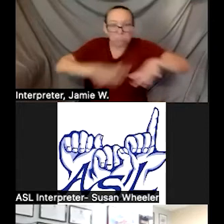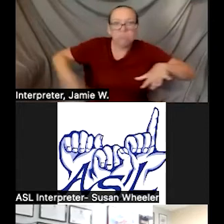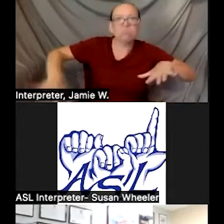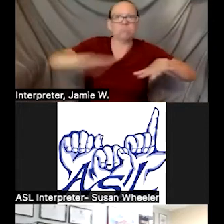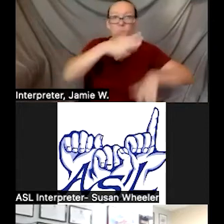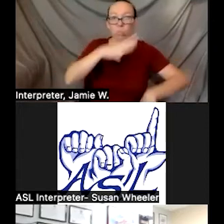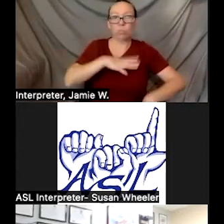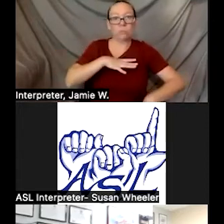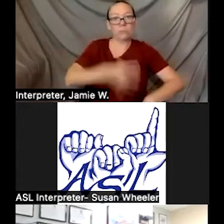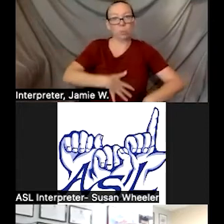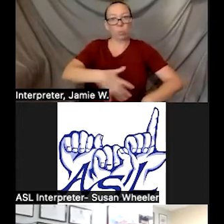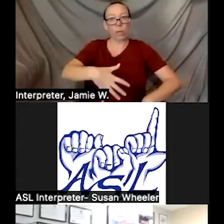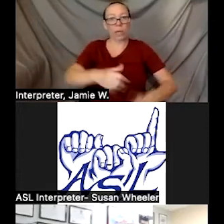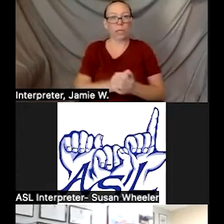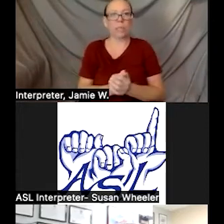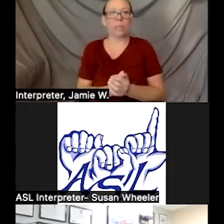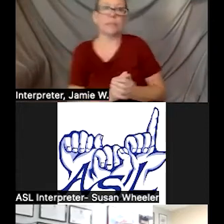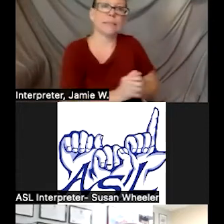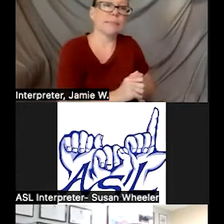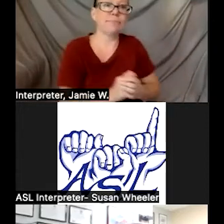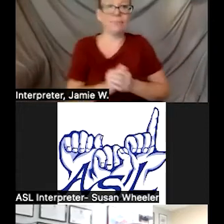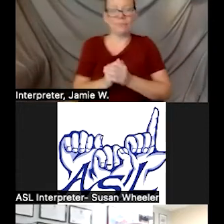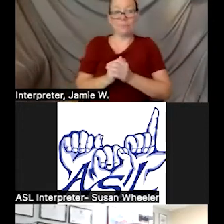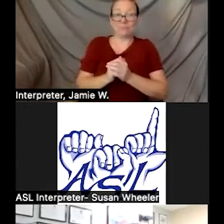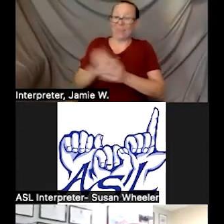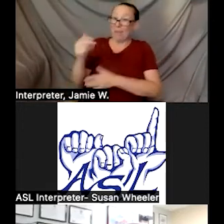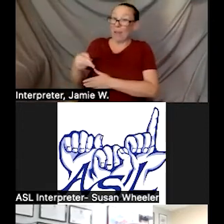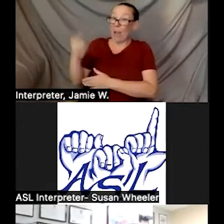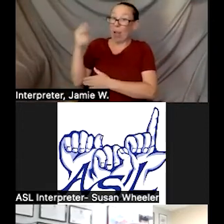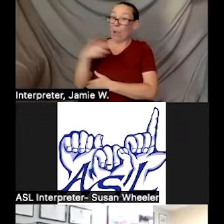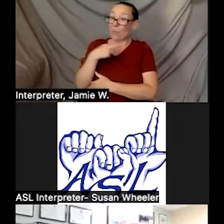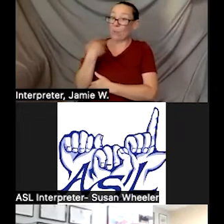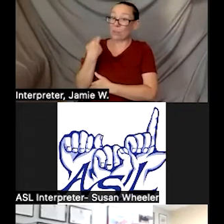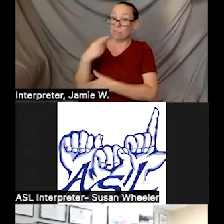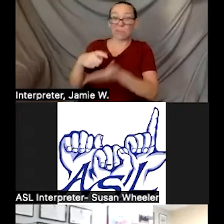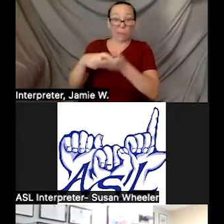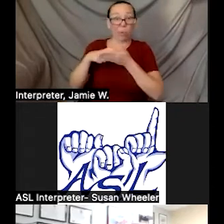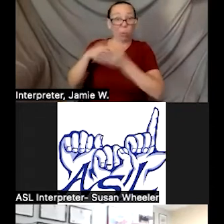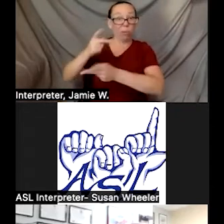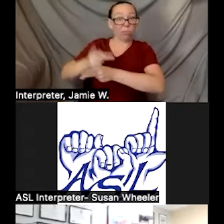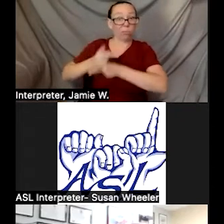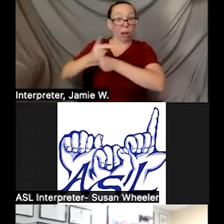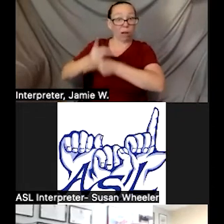trimester, and particularly those of high risk. Okay, next, please.